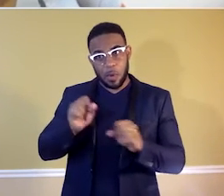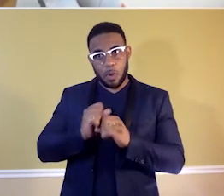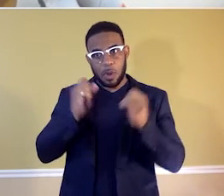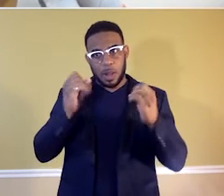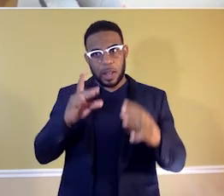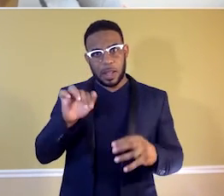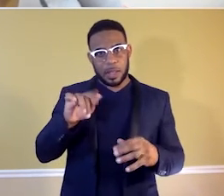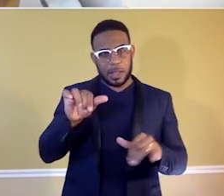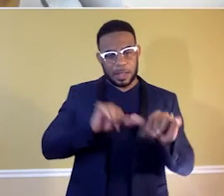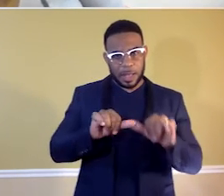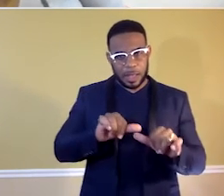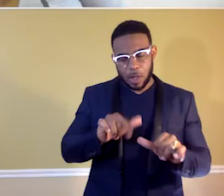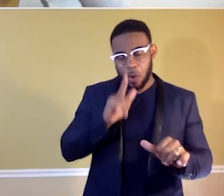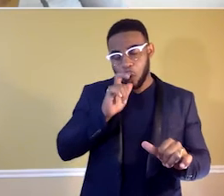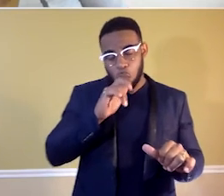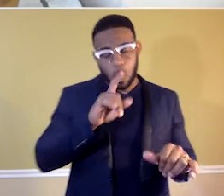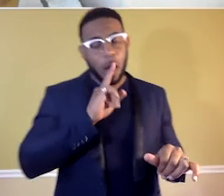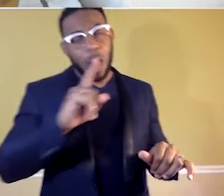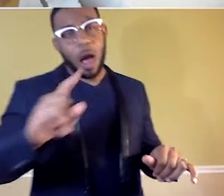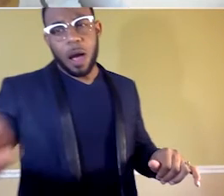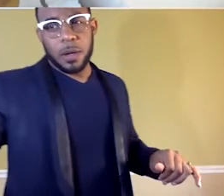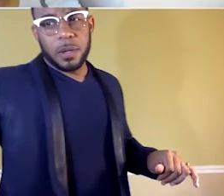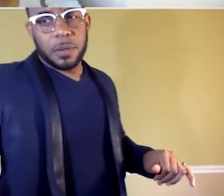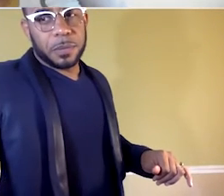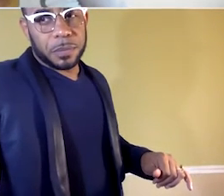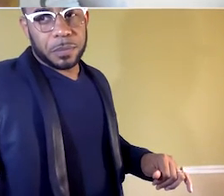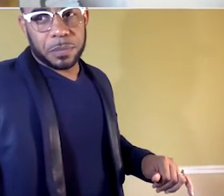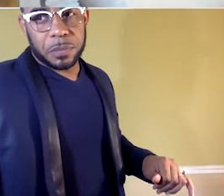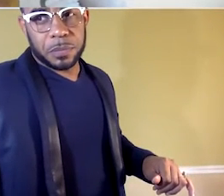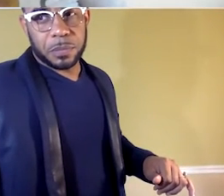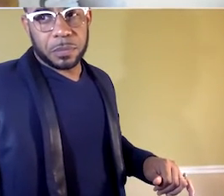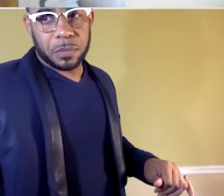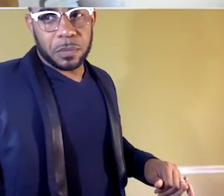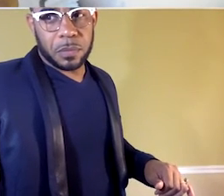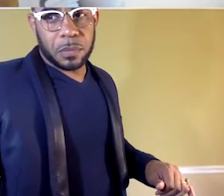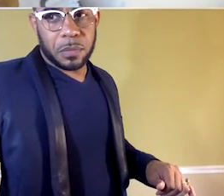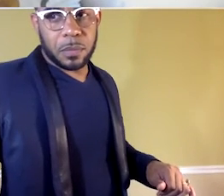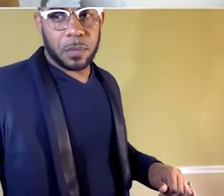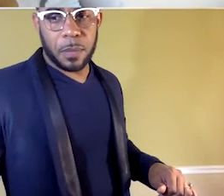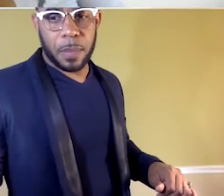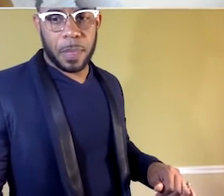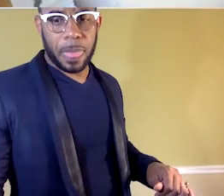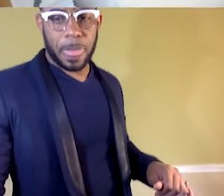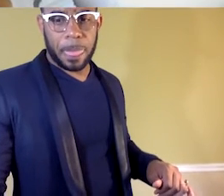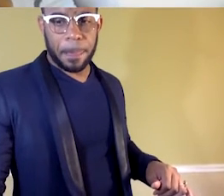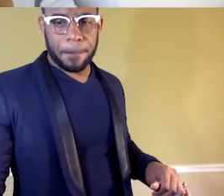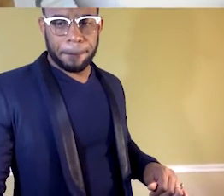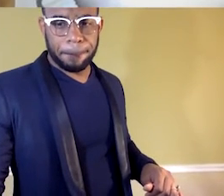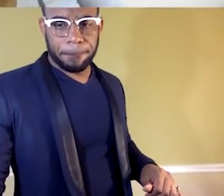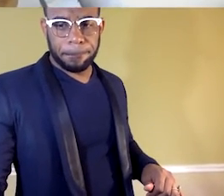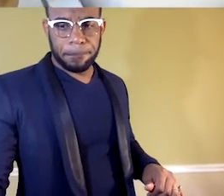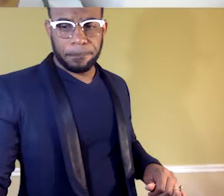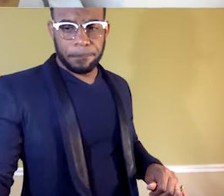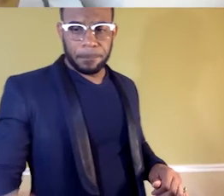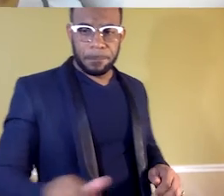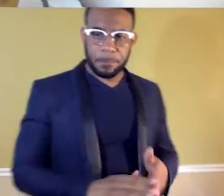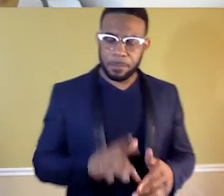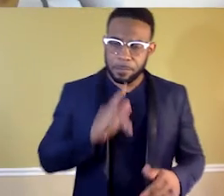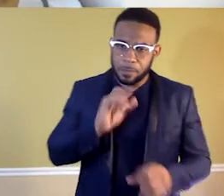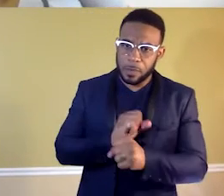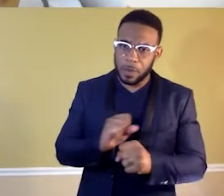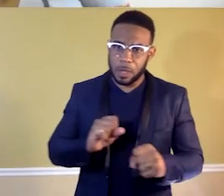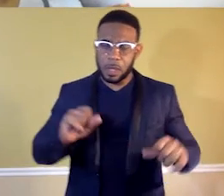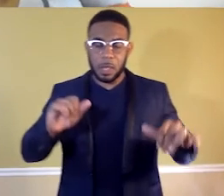of data scientists who are very used to kind of living and breathing in Jupyter notebooks.